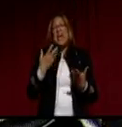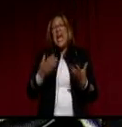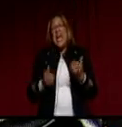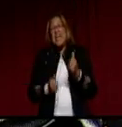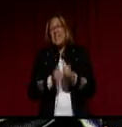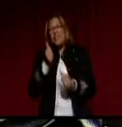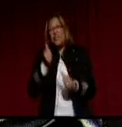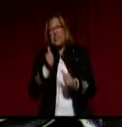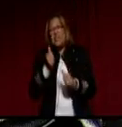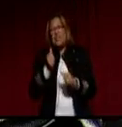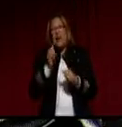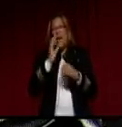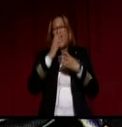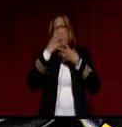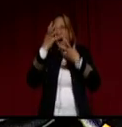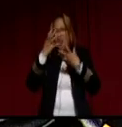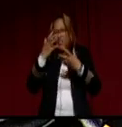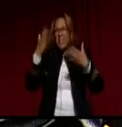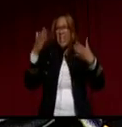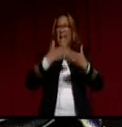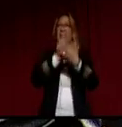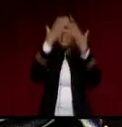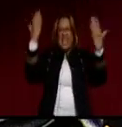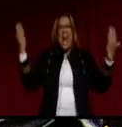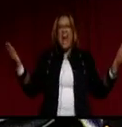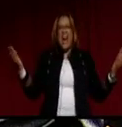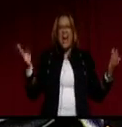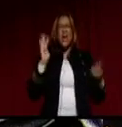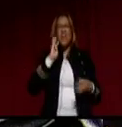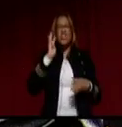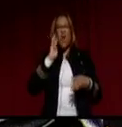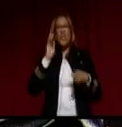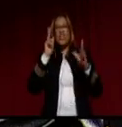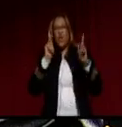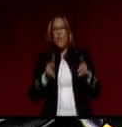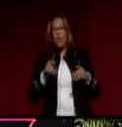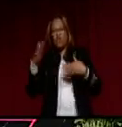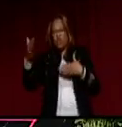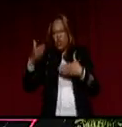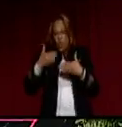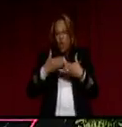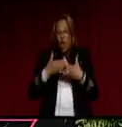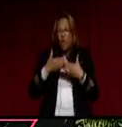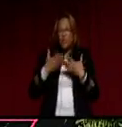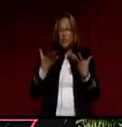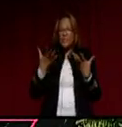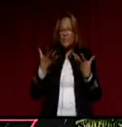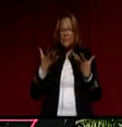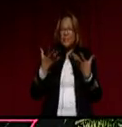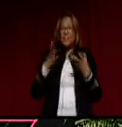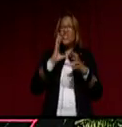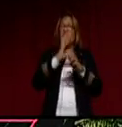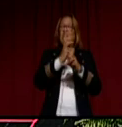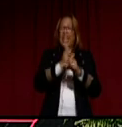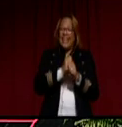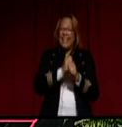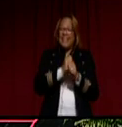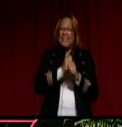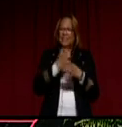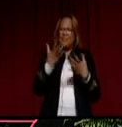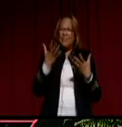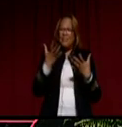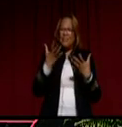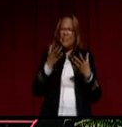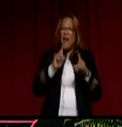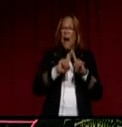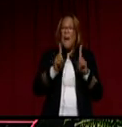by droplets, mostly by air. So talking to a person too closely, that kind of thing, you can actually get it that way.